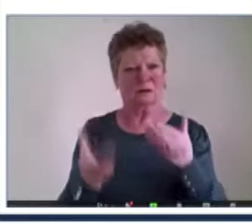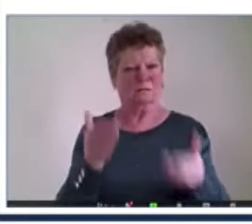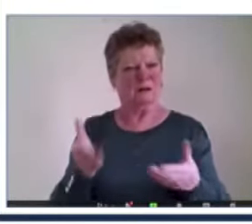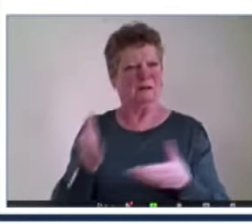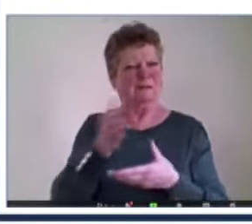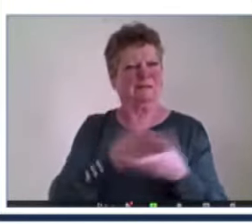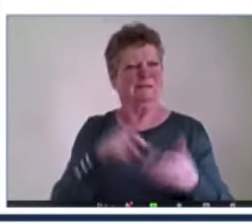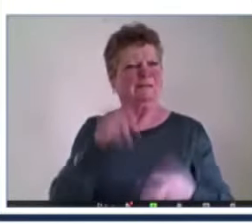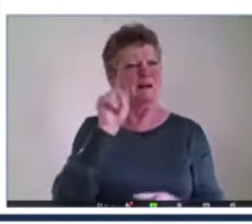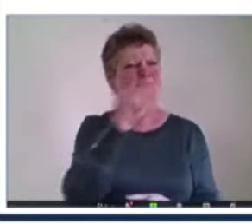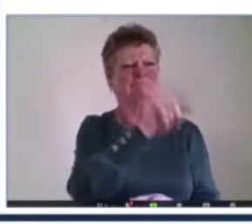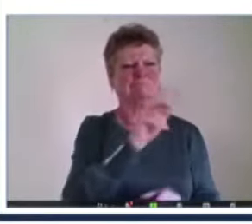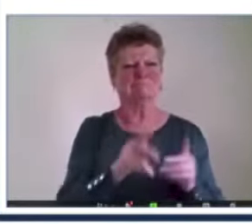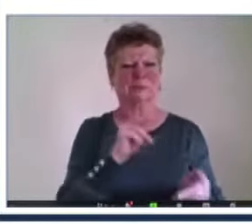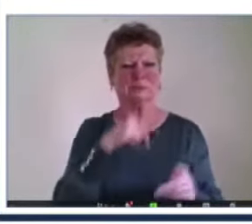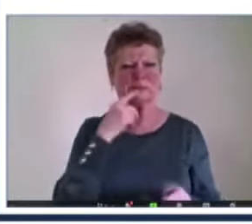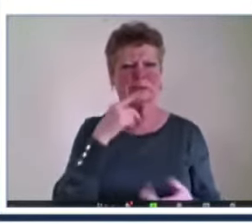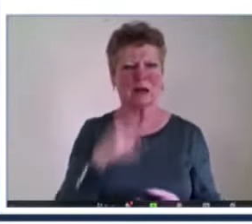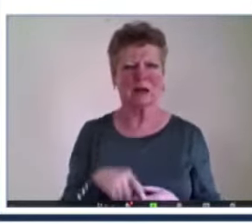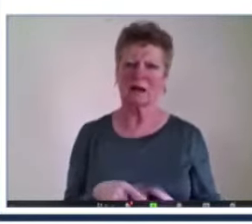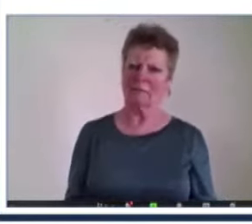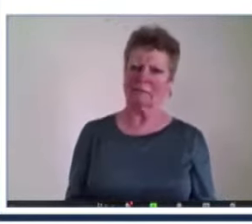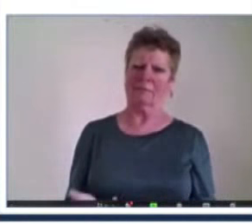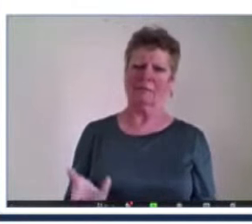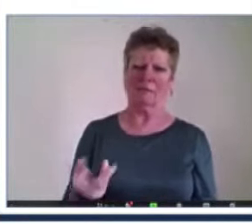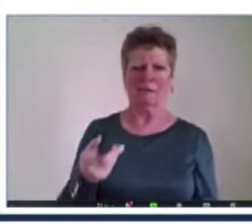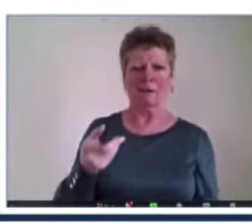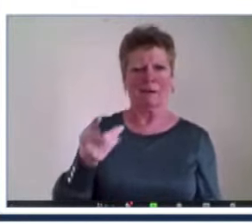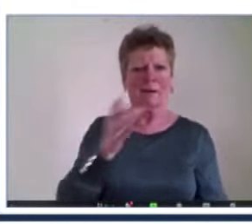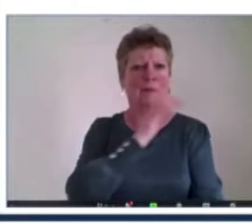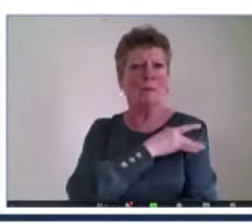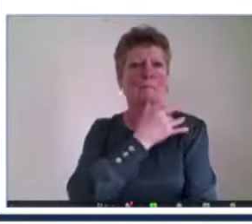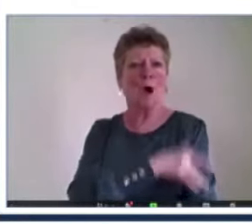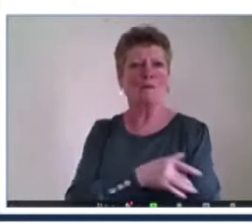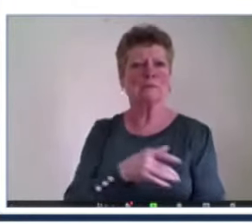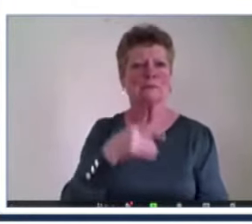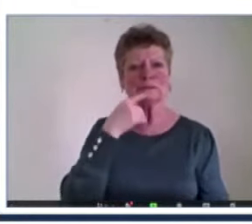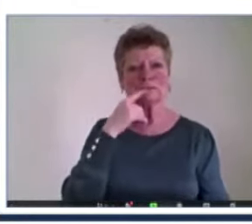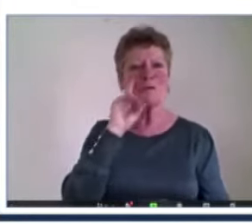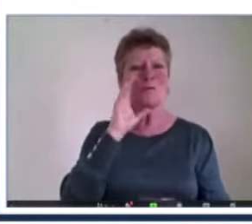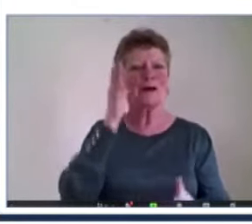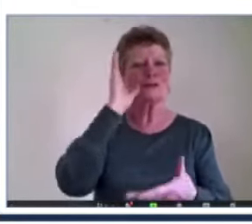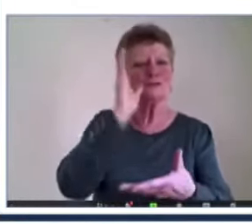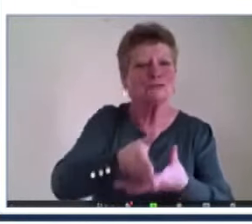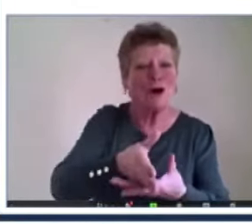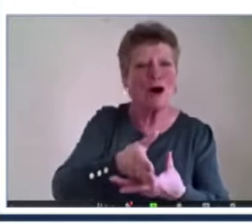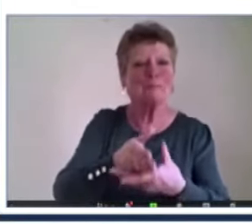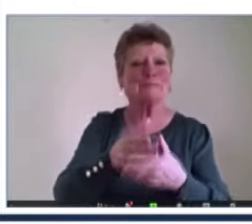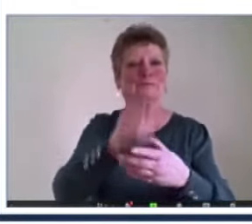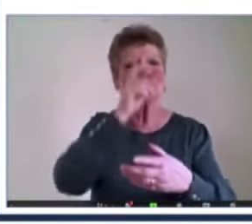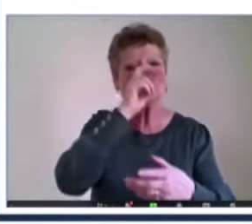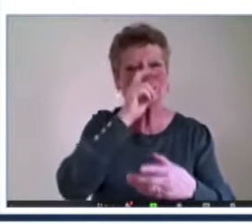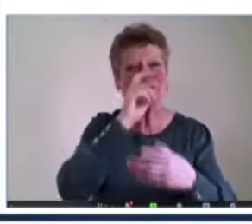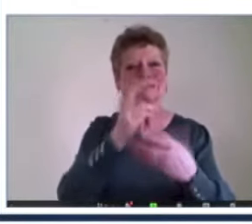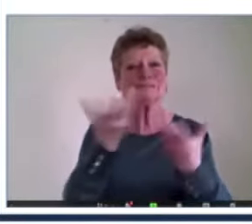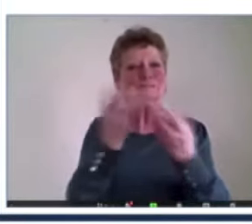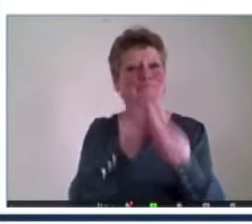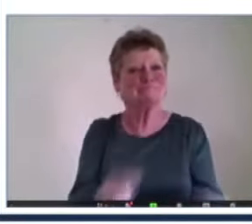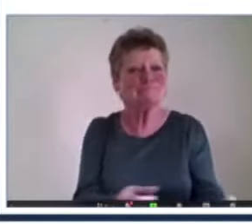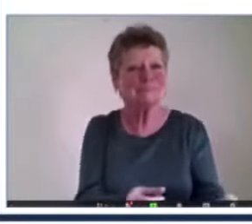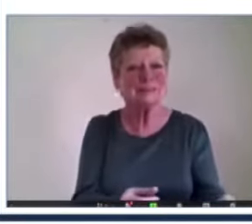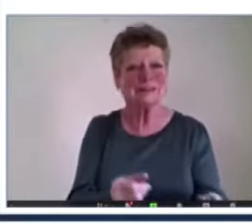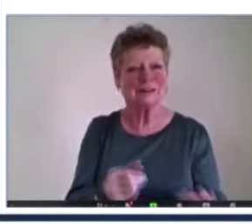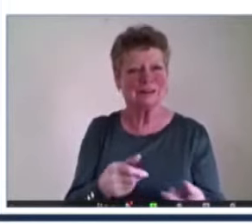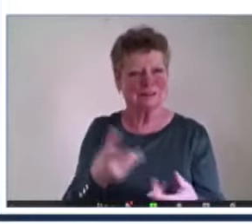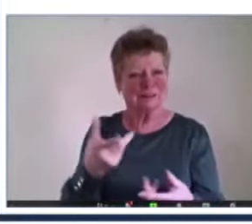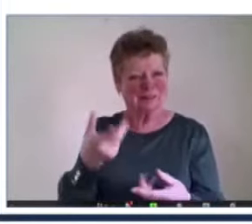as the province backpedaling on removing all restrictions. What do you say to those people? It's